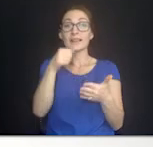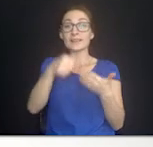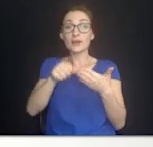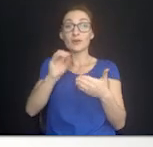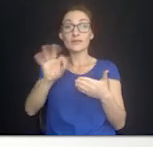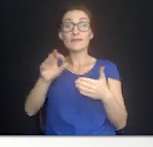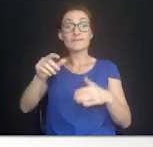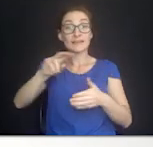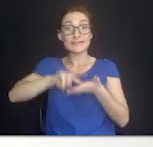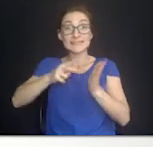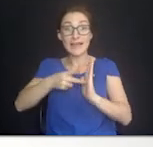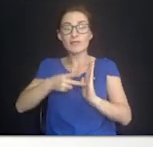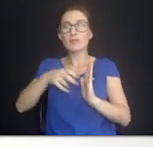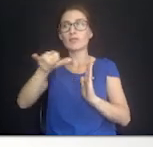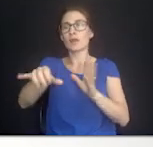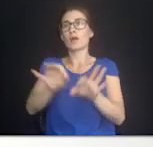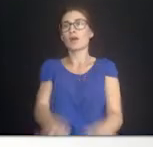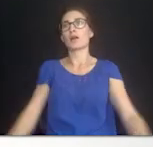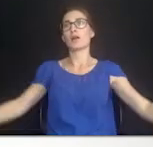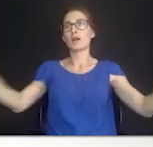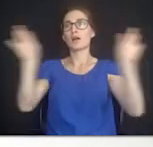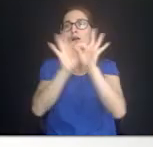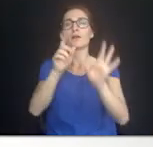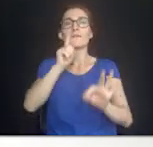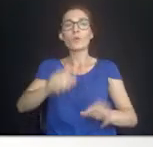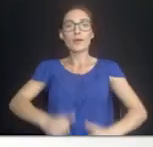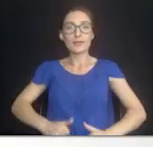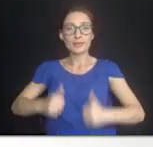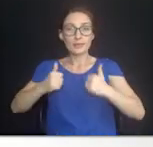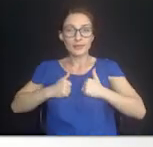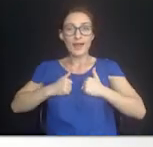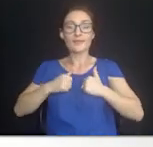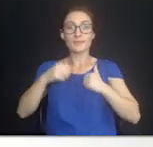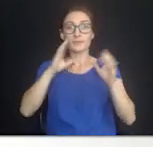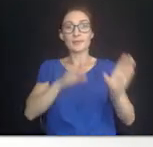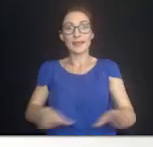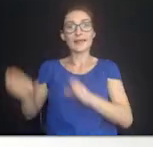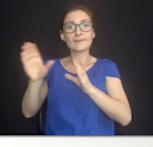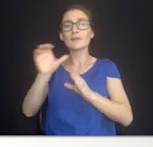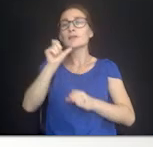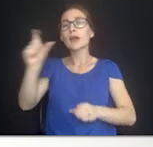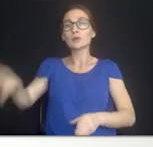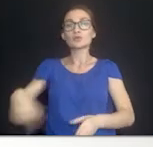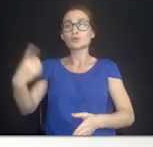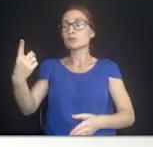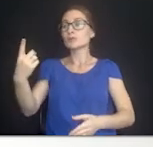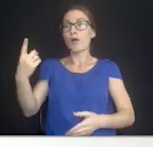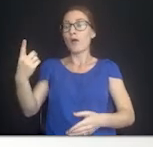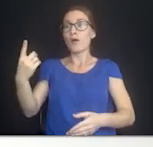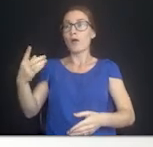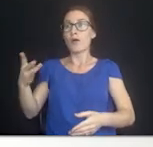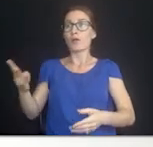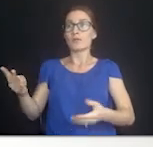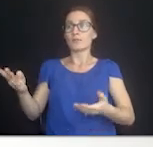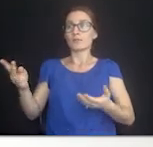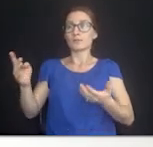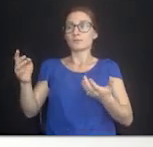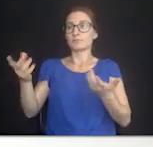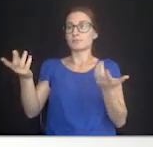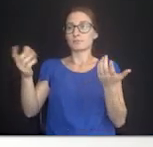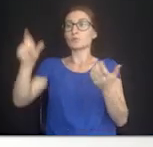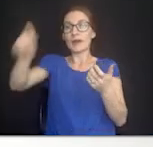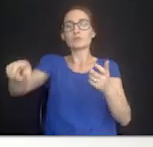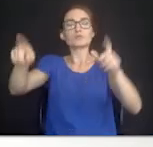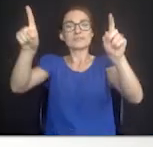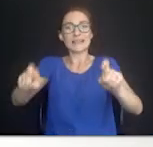plan, right? To make sure that the light switch actually gets turned on, not just that we thought that there was electricity in the house, but that we tested it and we